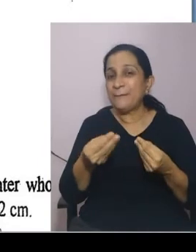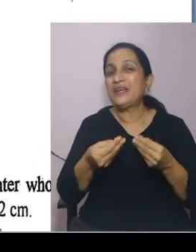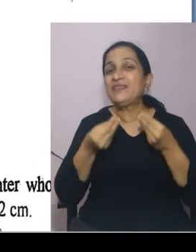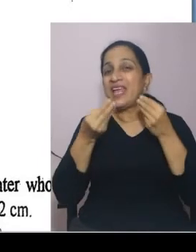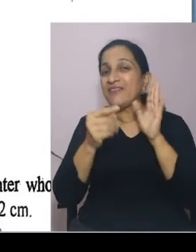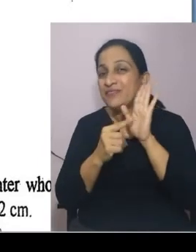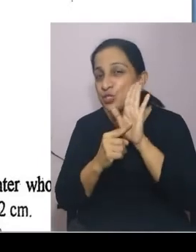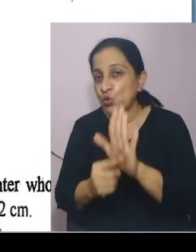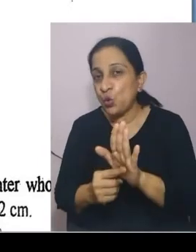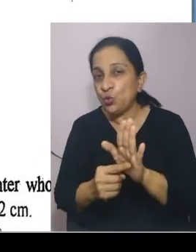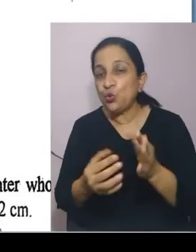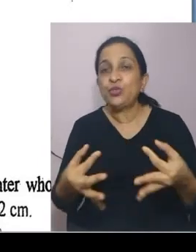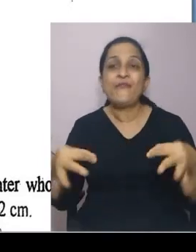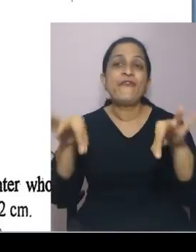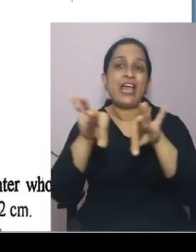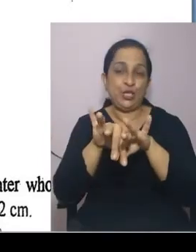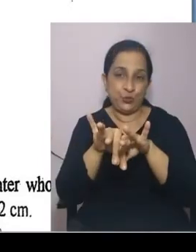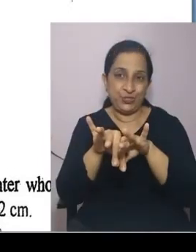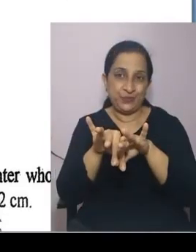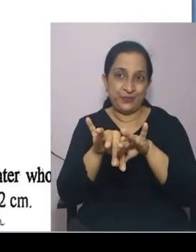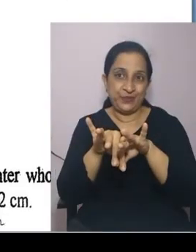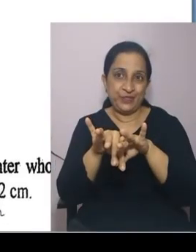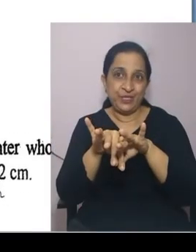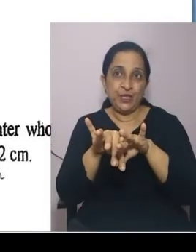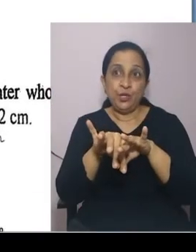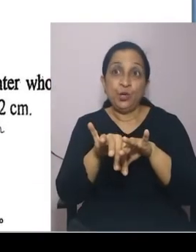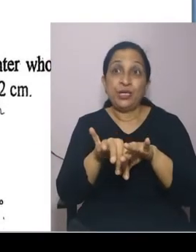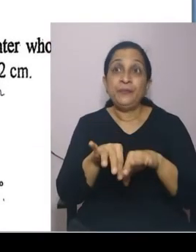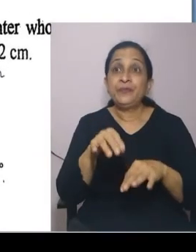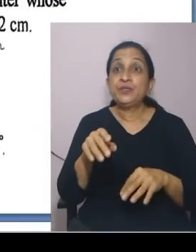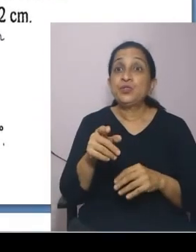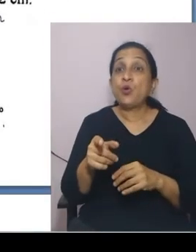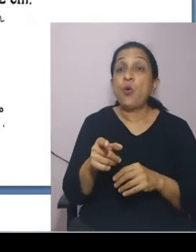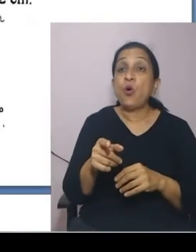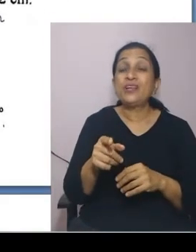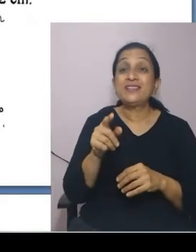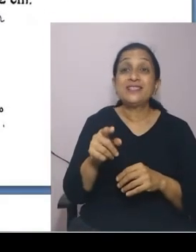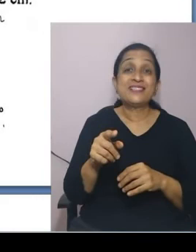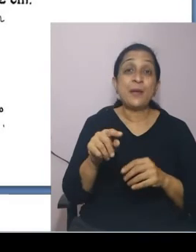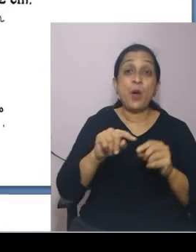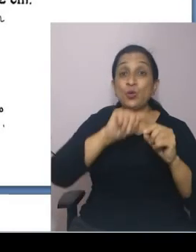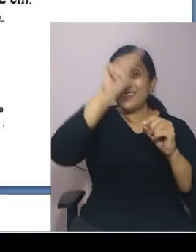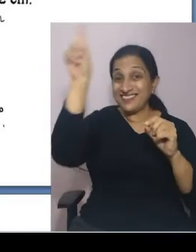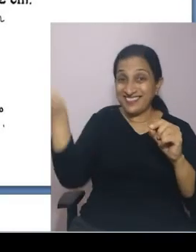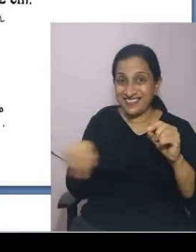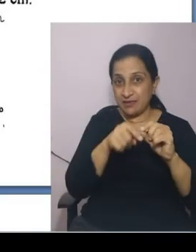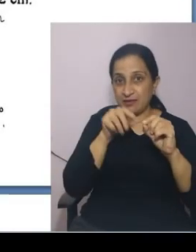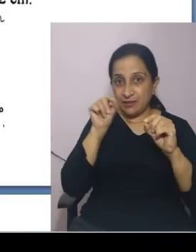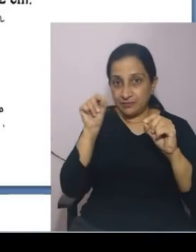Here is the parallelogram. Next we go to 11th, that is